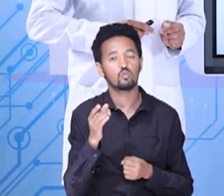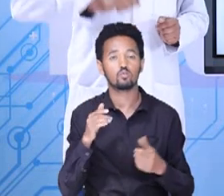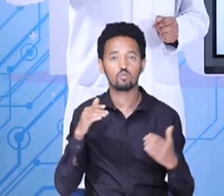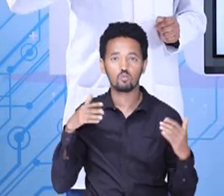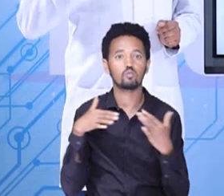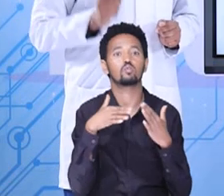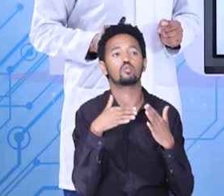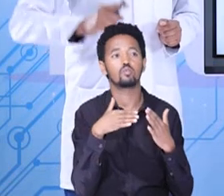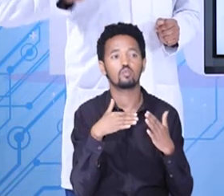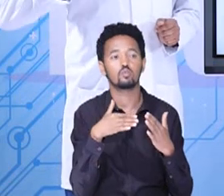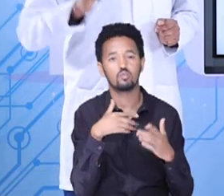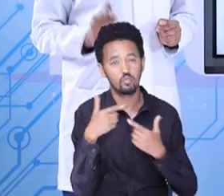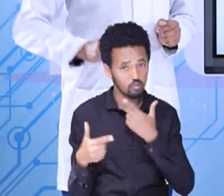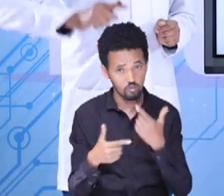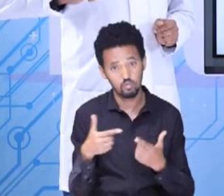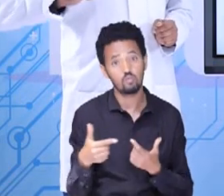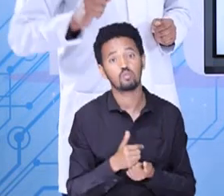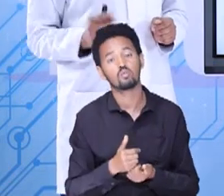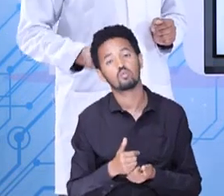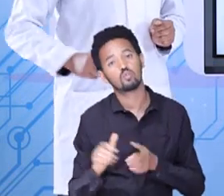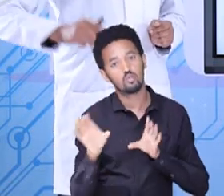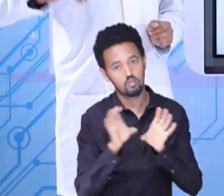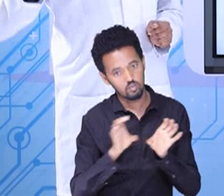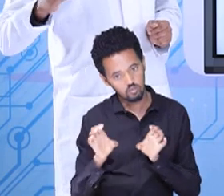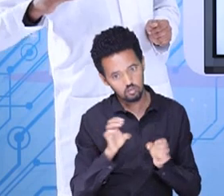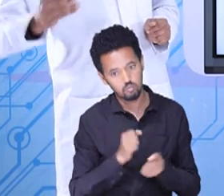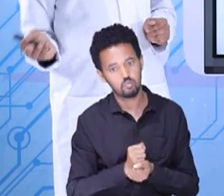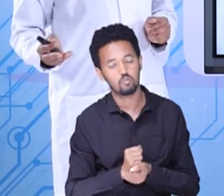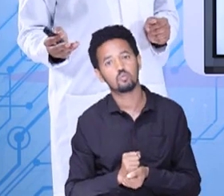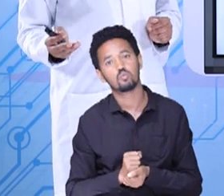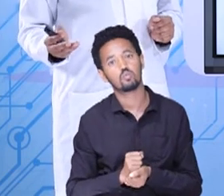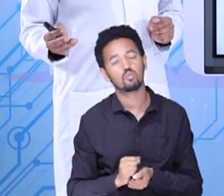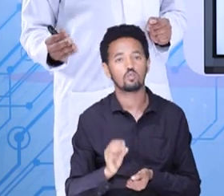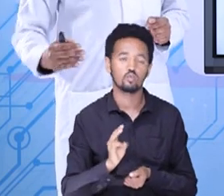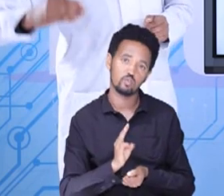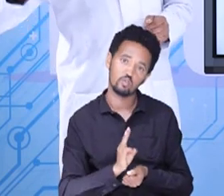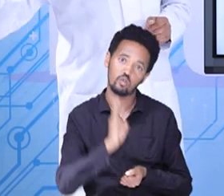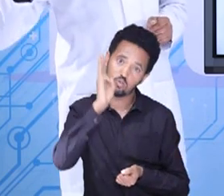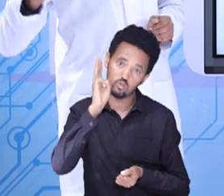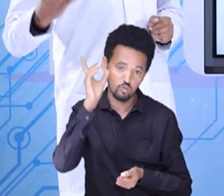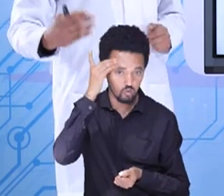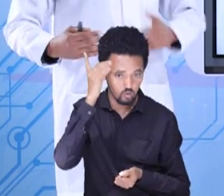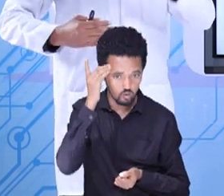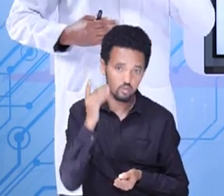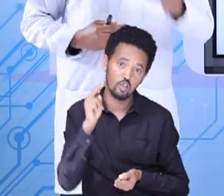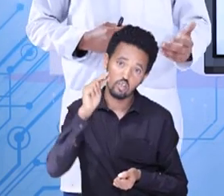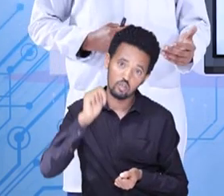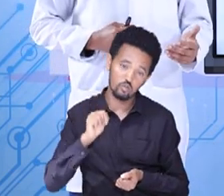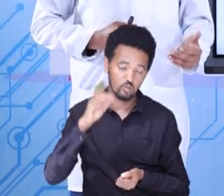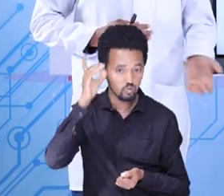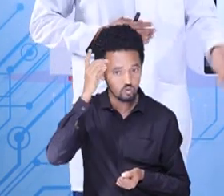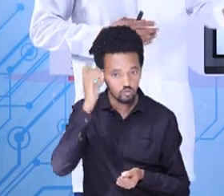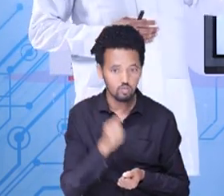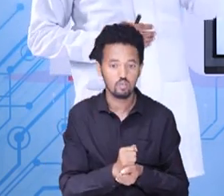time, Ethiopia involved on the side of South Korea because the North Korea was a